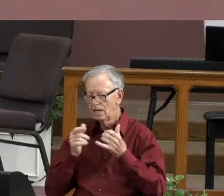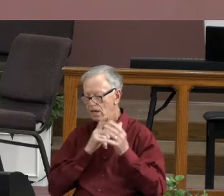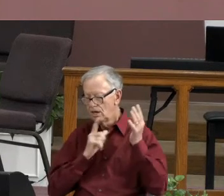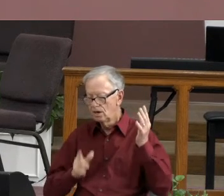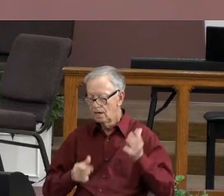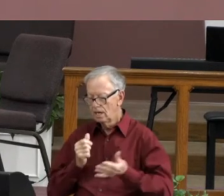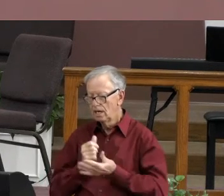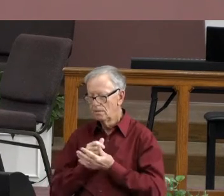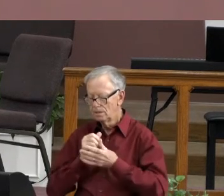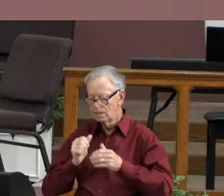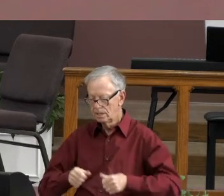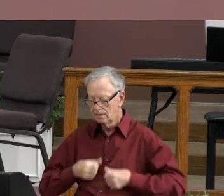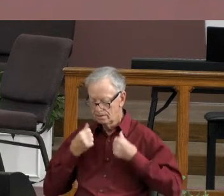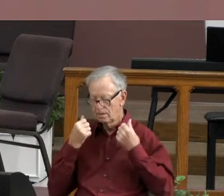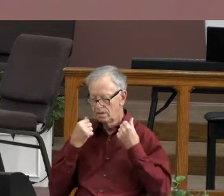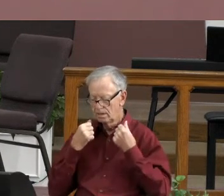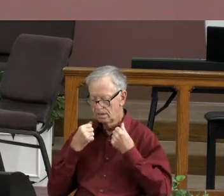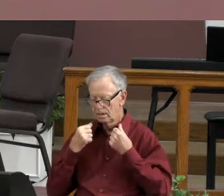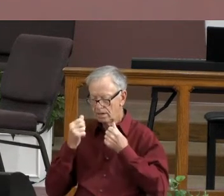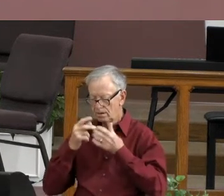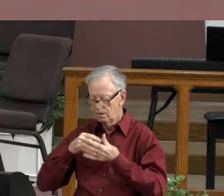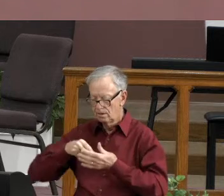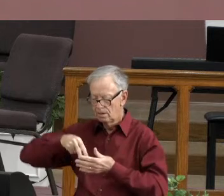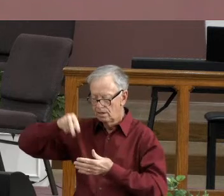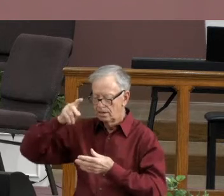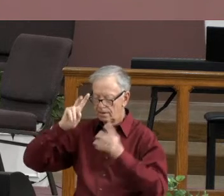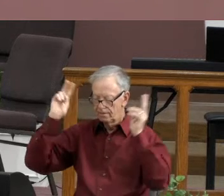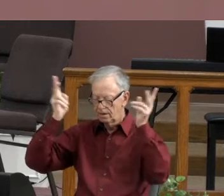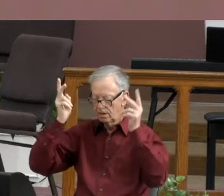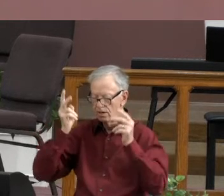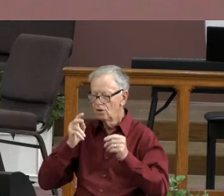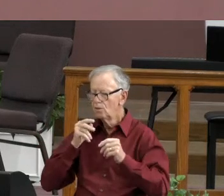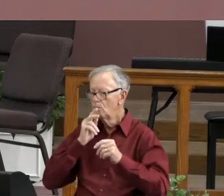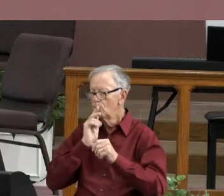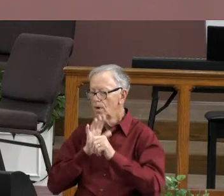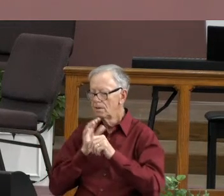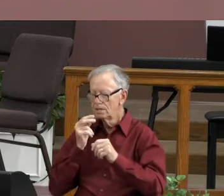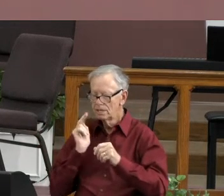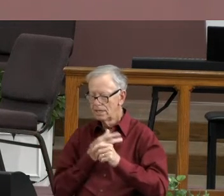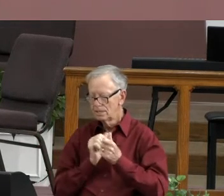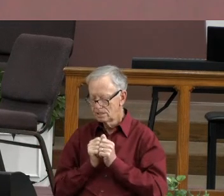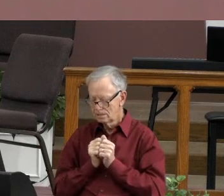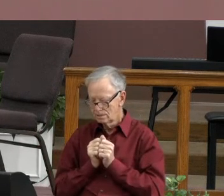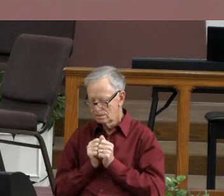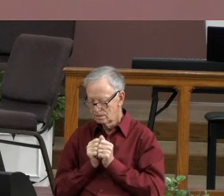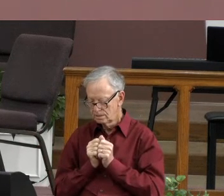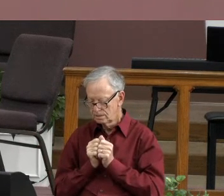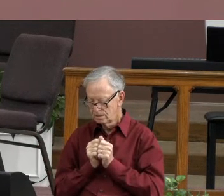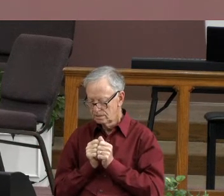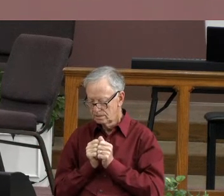Help us to live in the power of the resurrection with the victory that you have promised us,